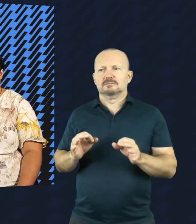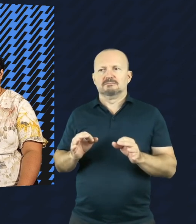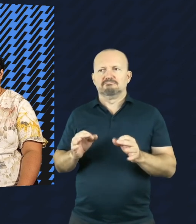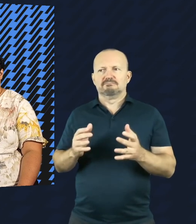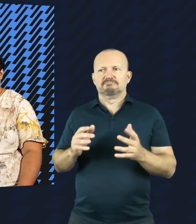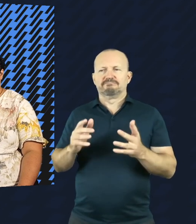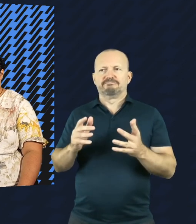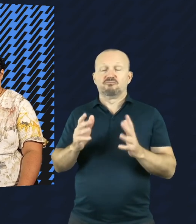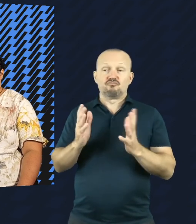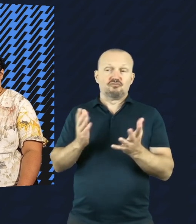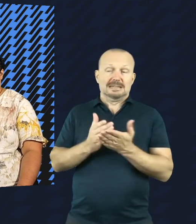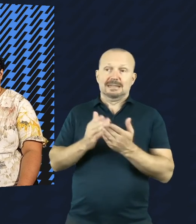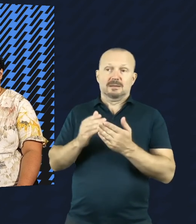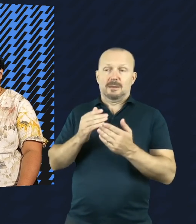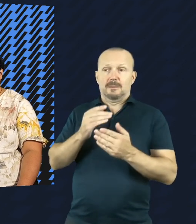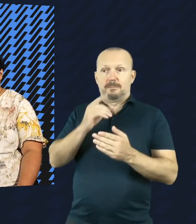what.